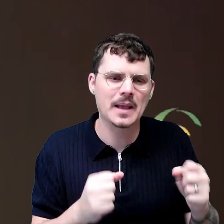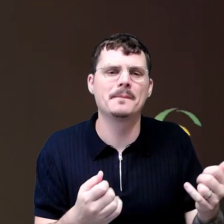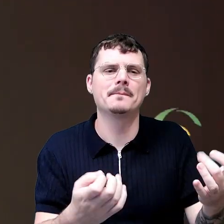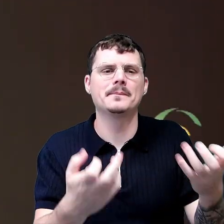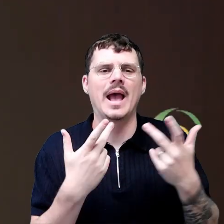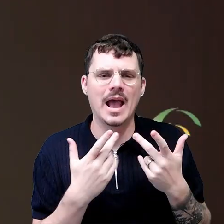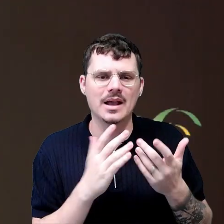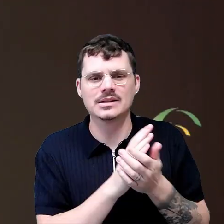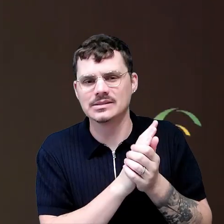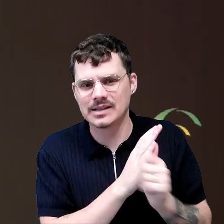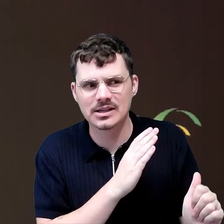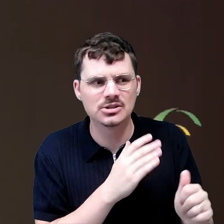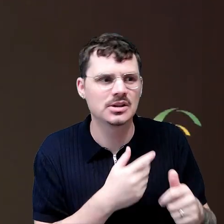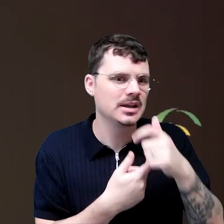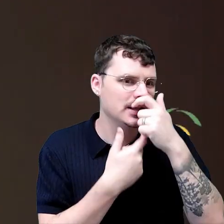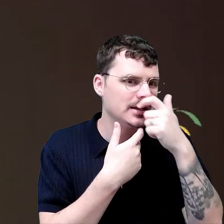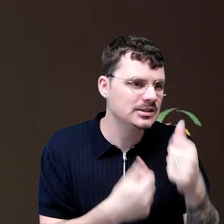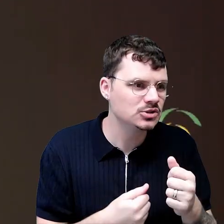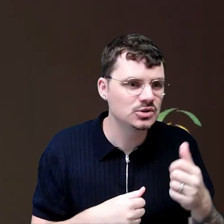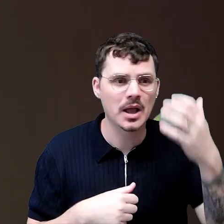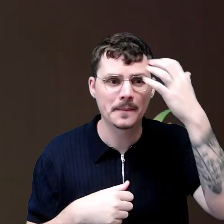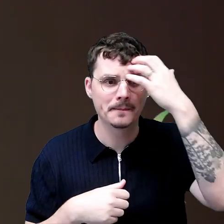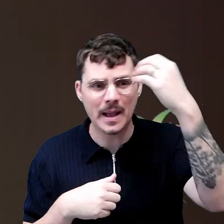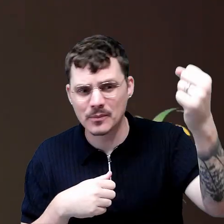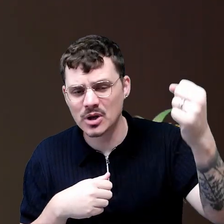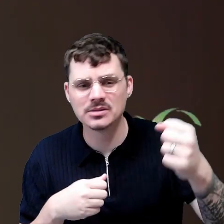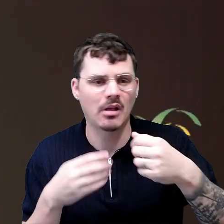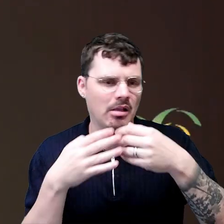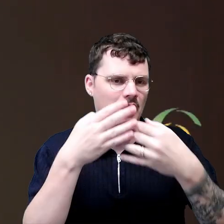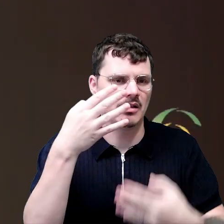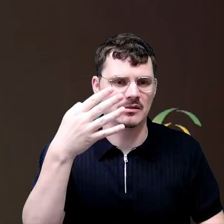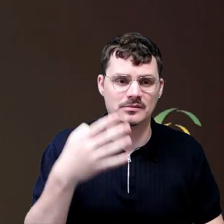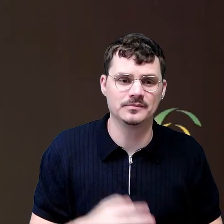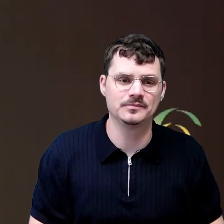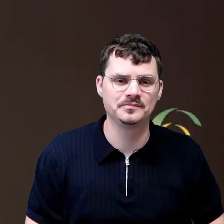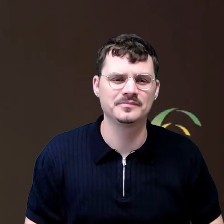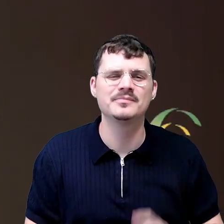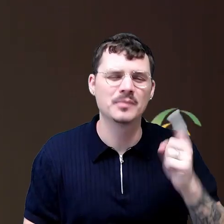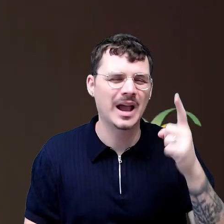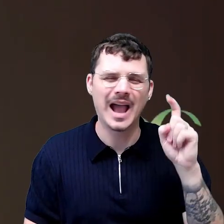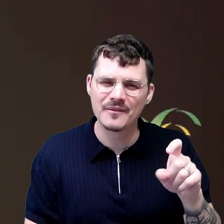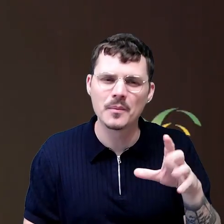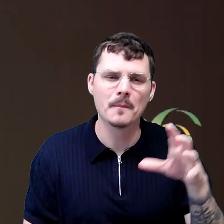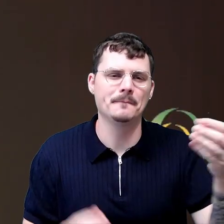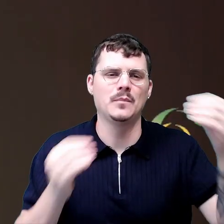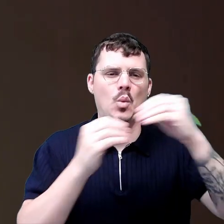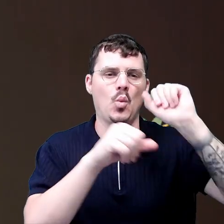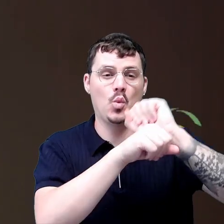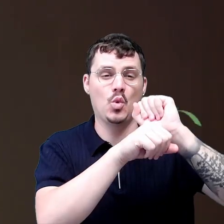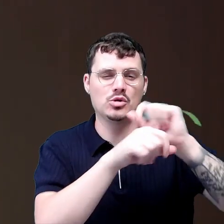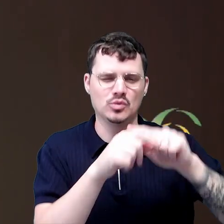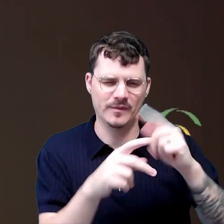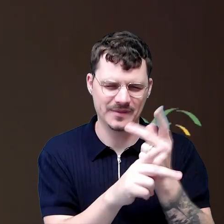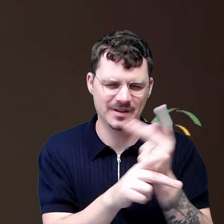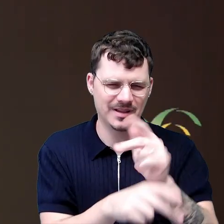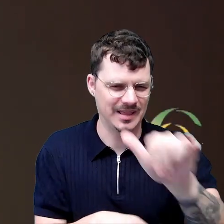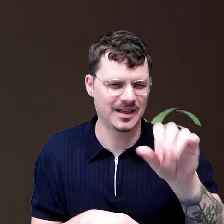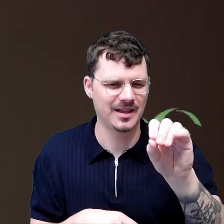back their skills, their interests, their memories, and so on. It just takes a little work to figure it